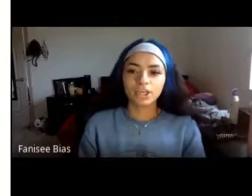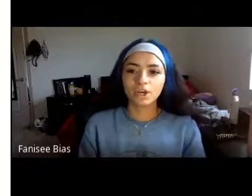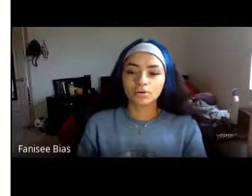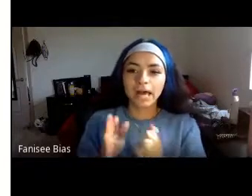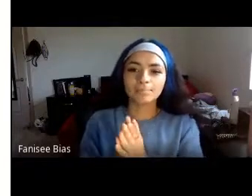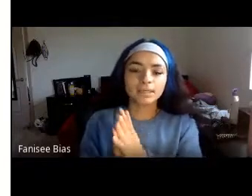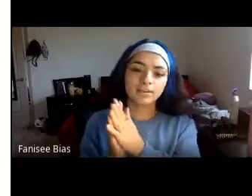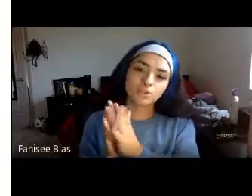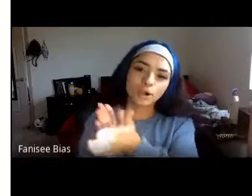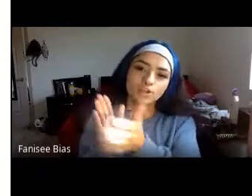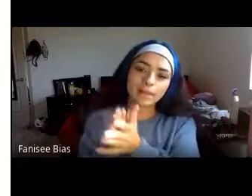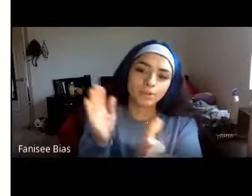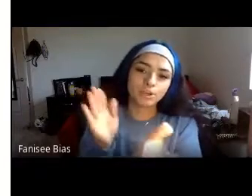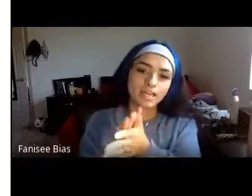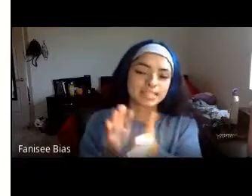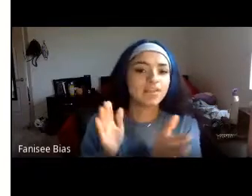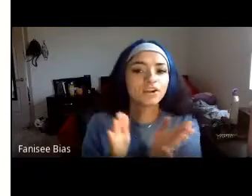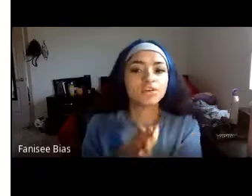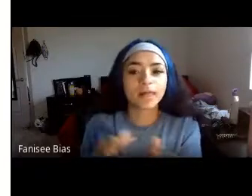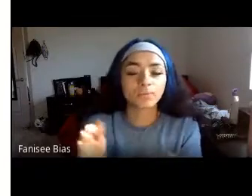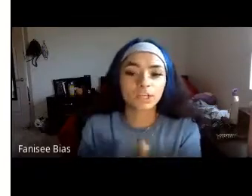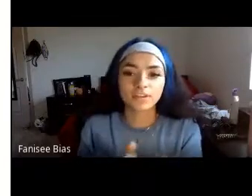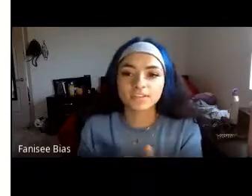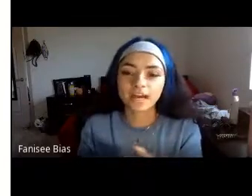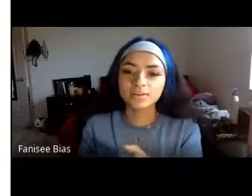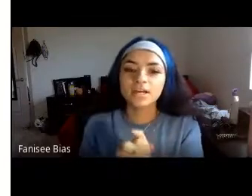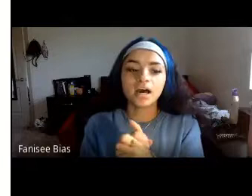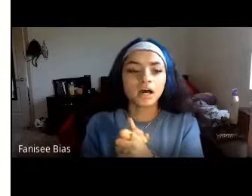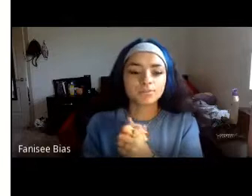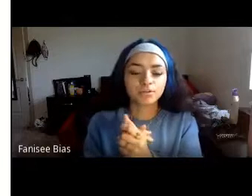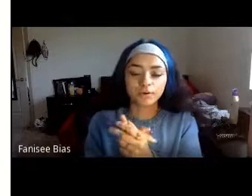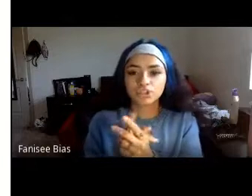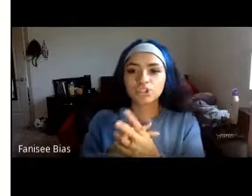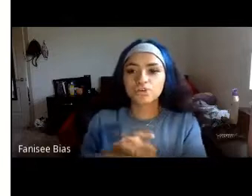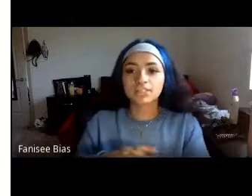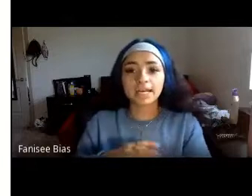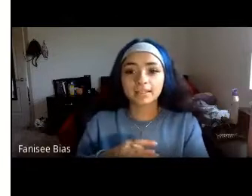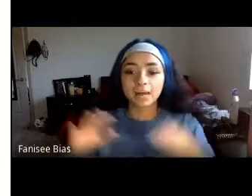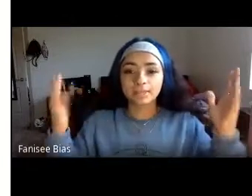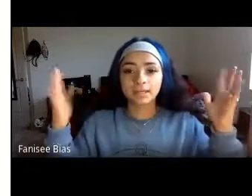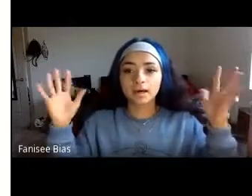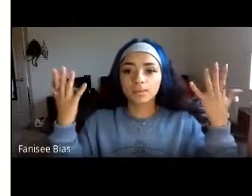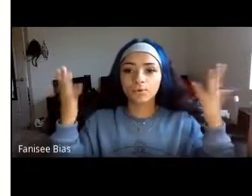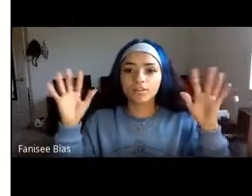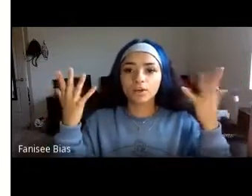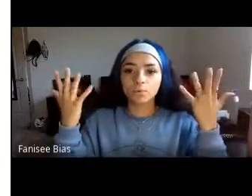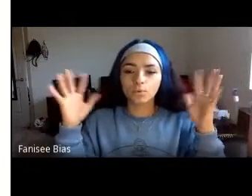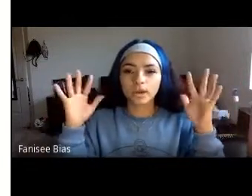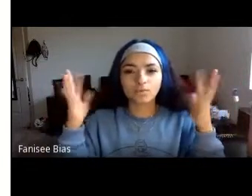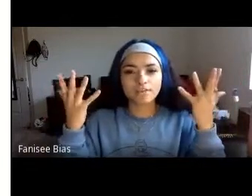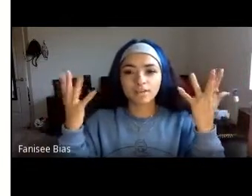like clapping to where you like put your hands together and you like would hear the sound, some folks do signing clapping